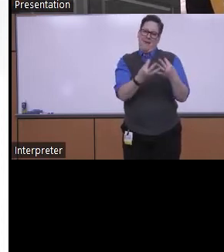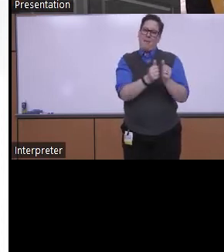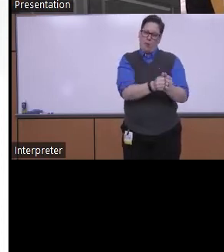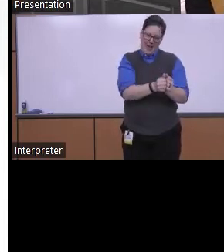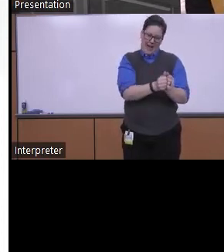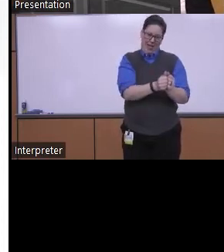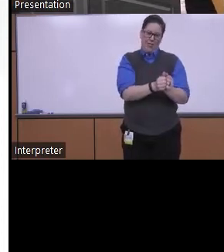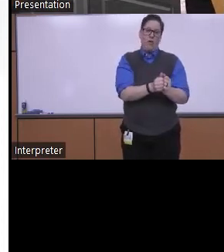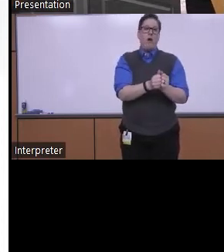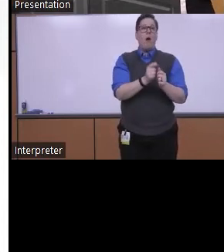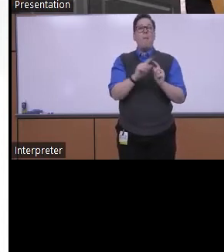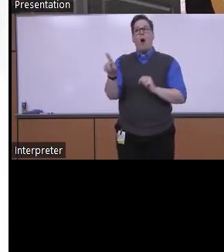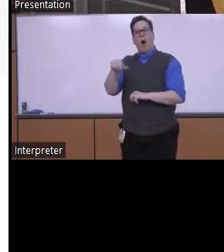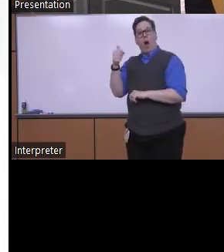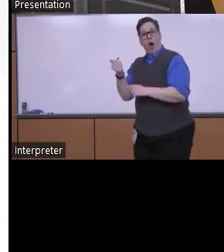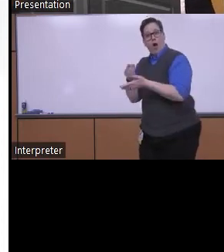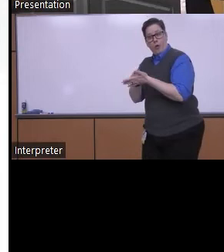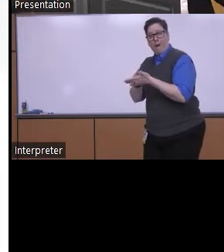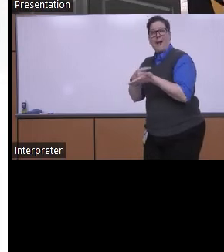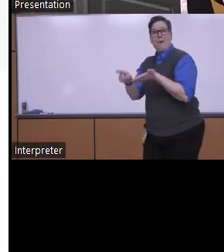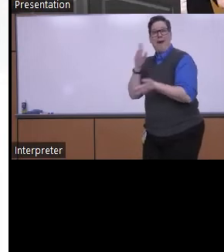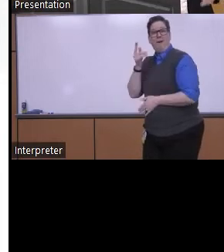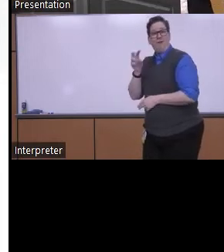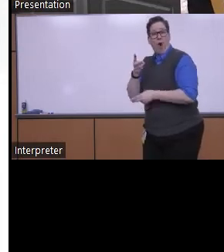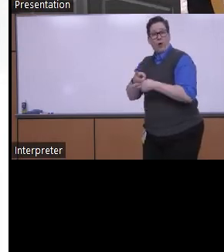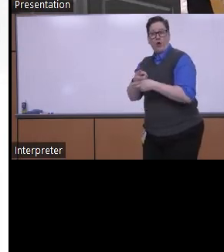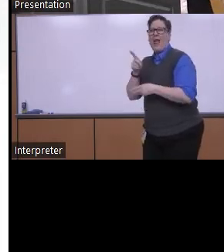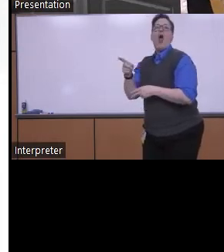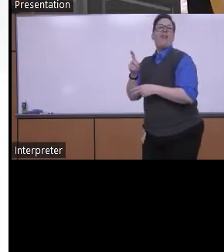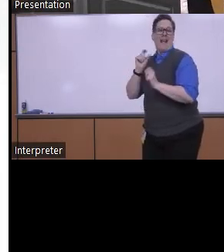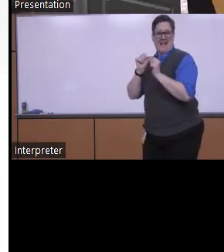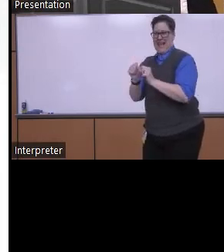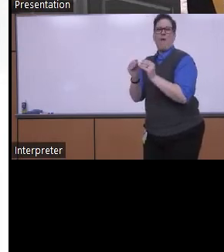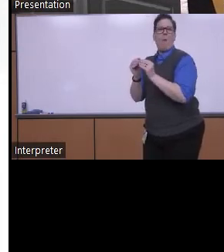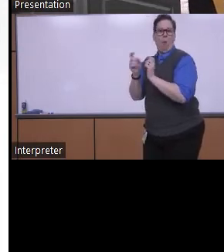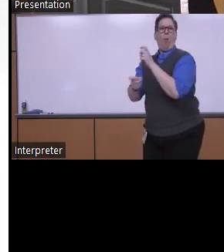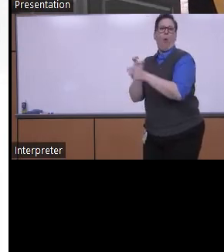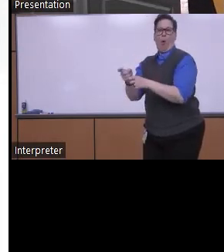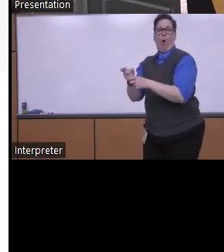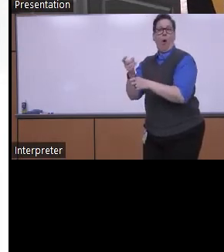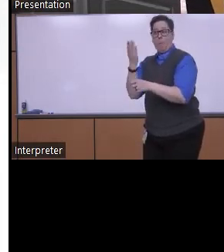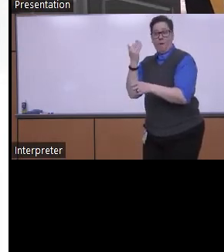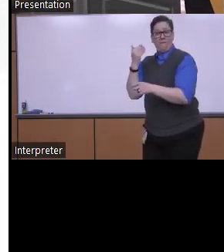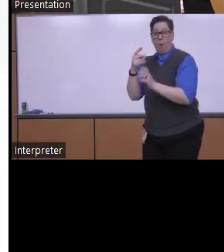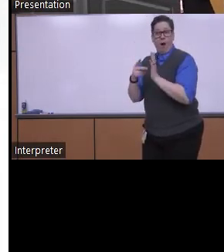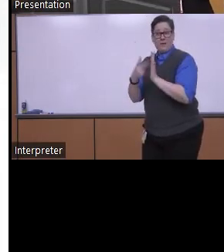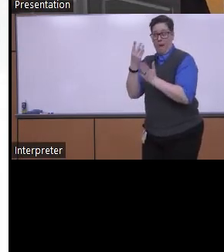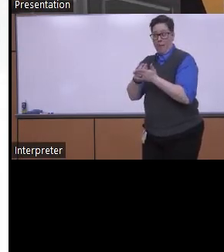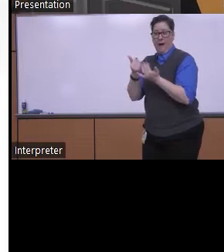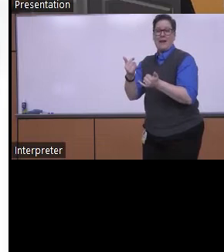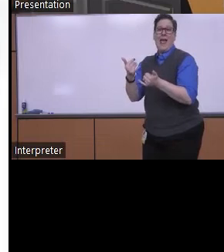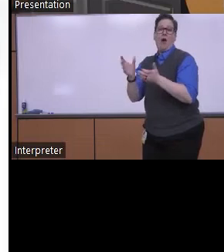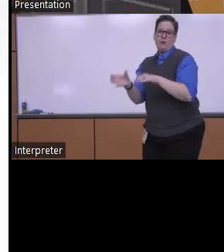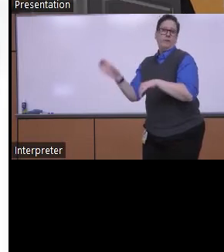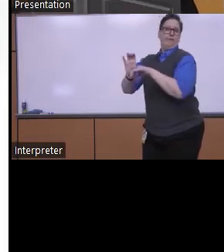contrast, the 4E funds, which are what pays for foster care, continued to rise from levels that were already twice that of 4B. But